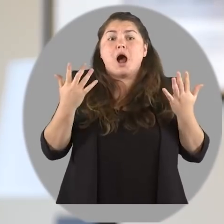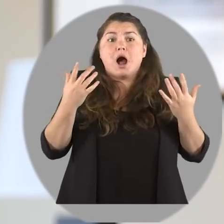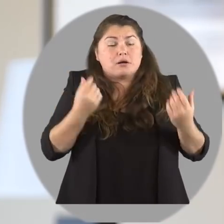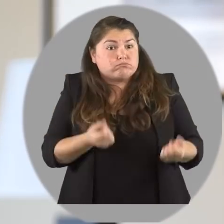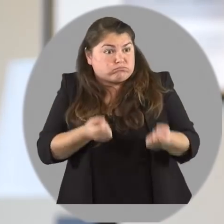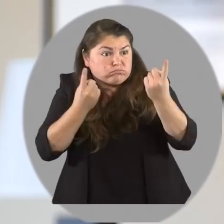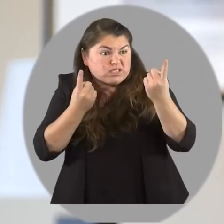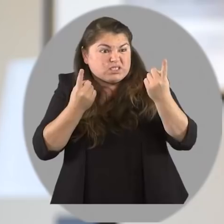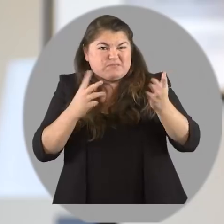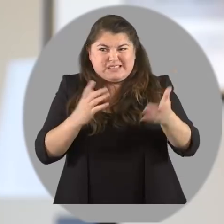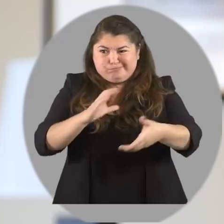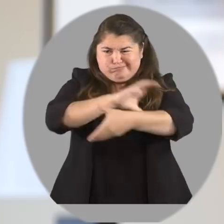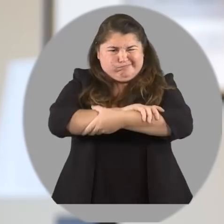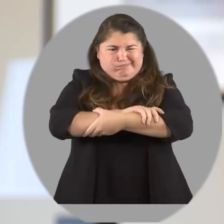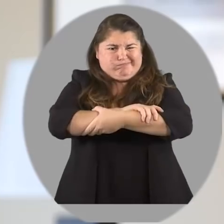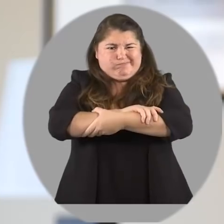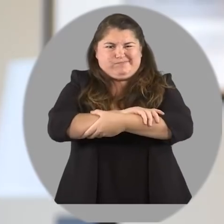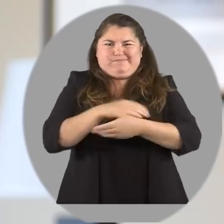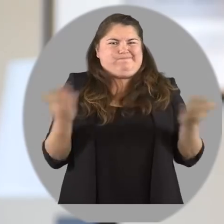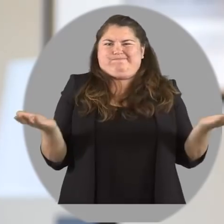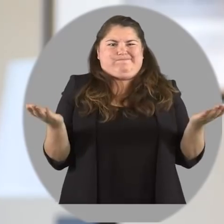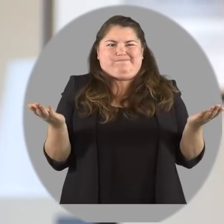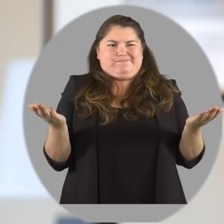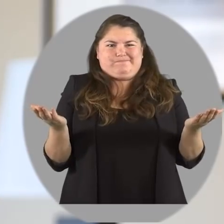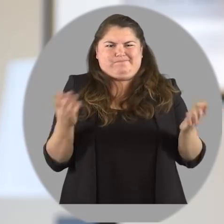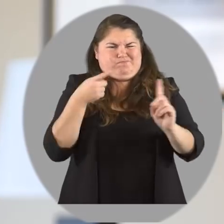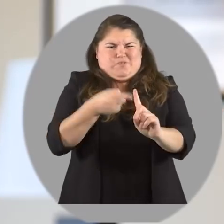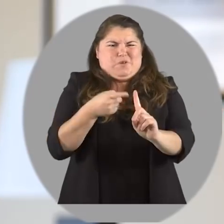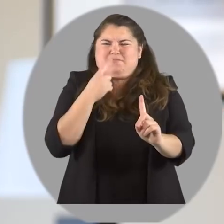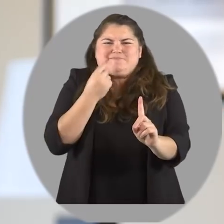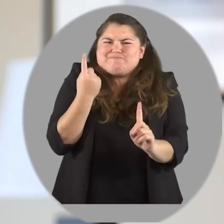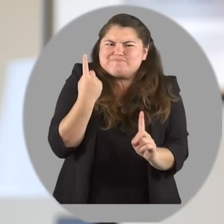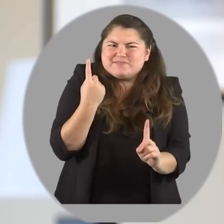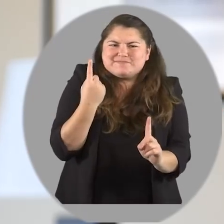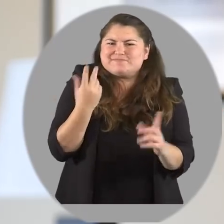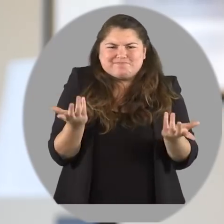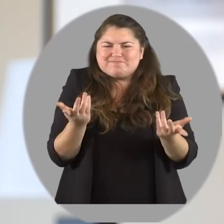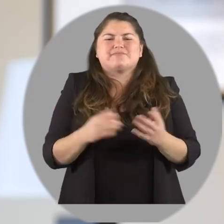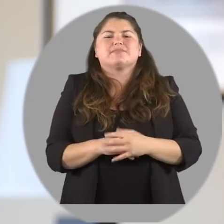there can be no reconciliation because people don't know what they're reconciling.